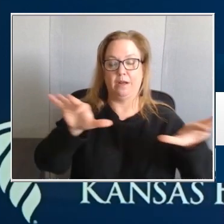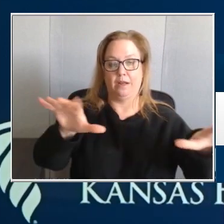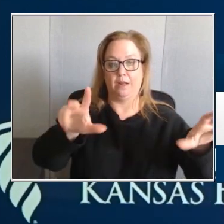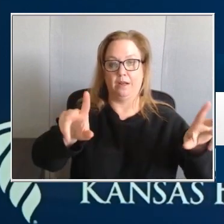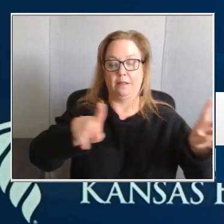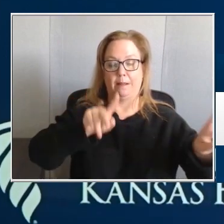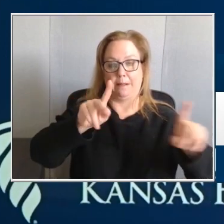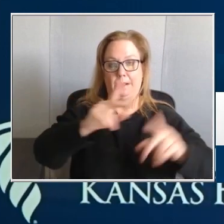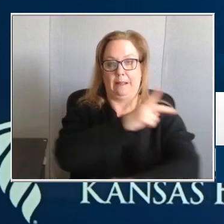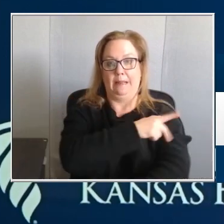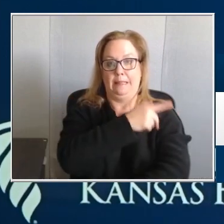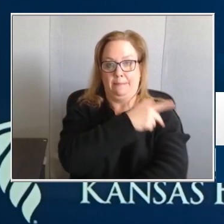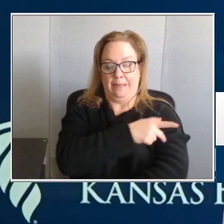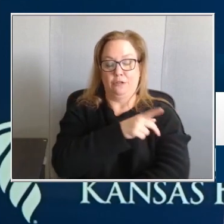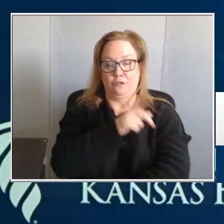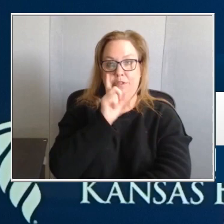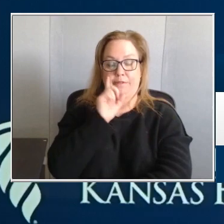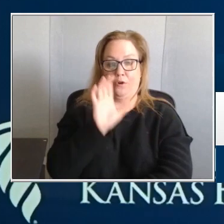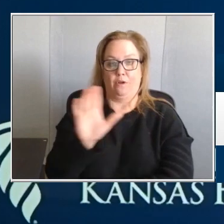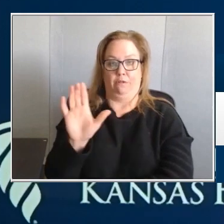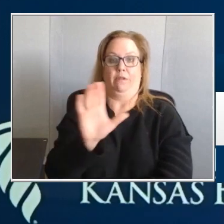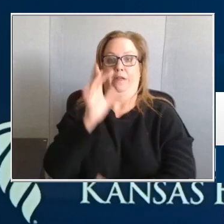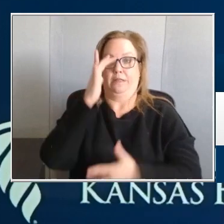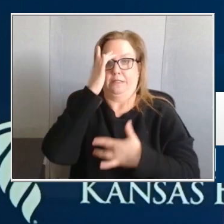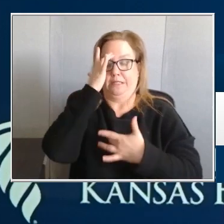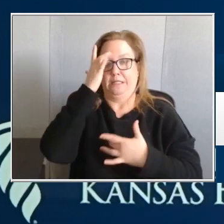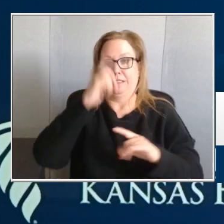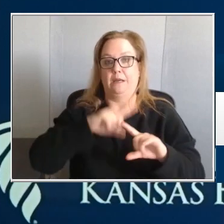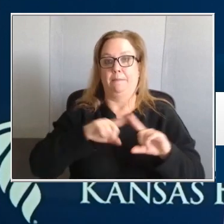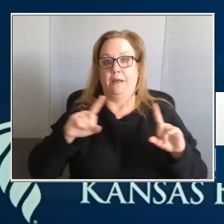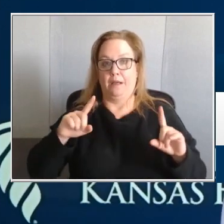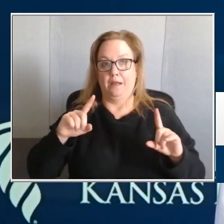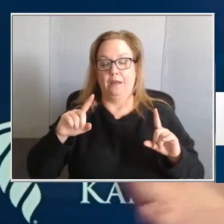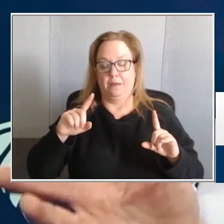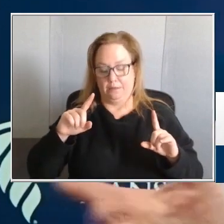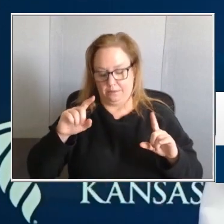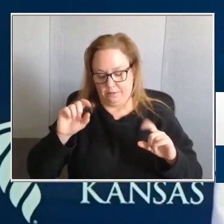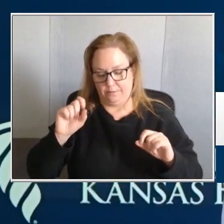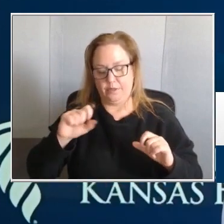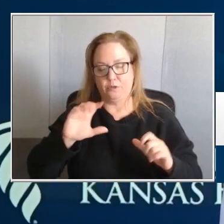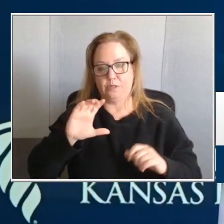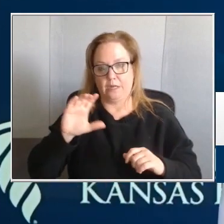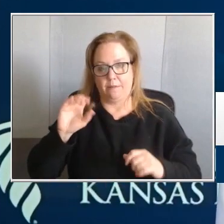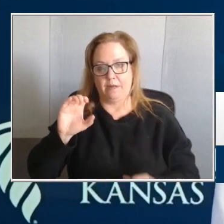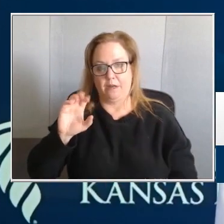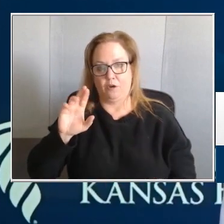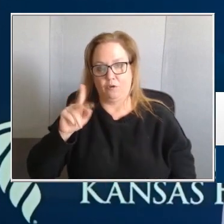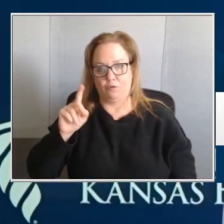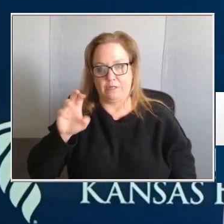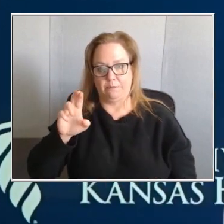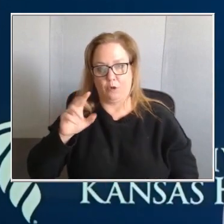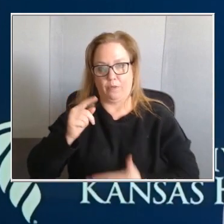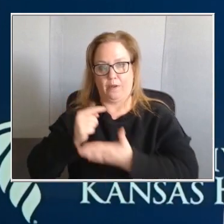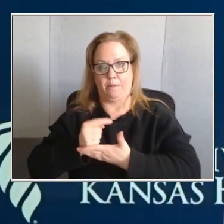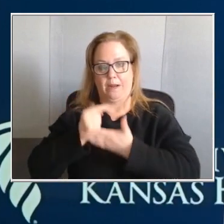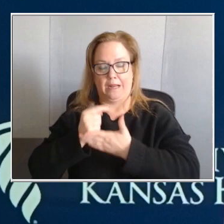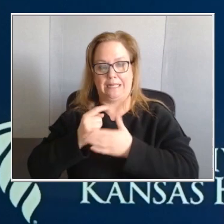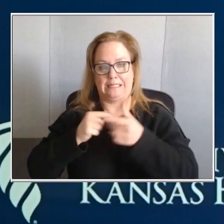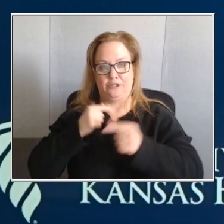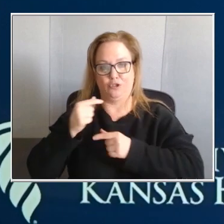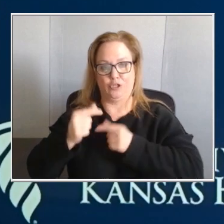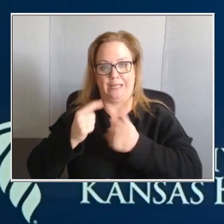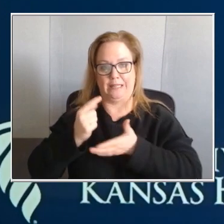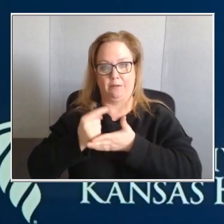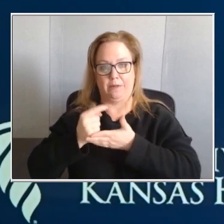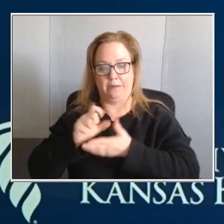patient populations, but there are companies. CRISPR Therapeutics has a gene therapy for sickle